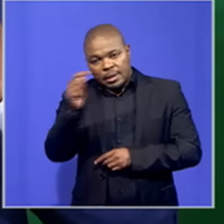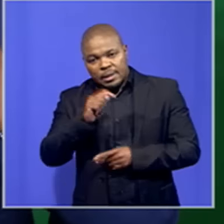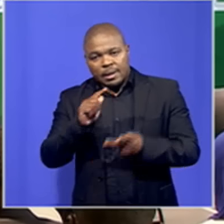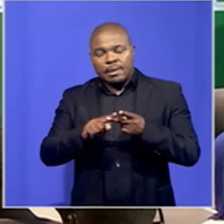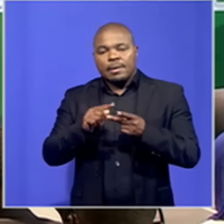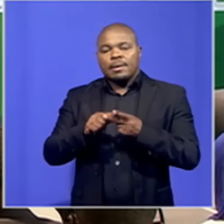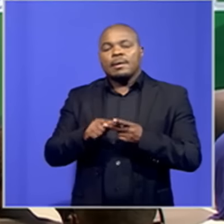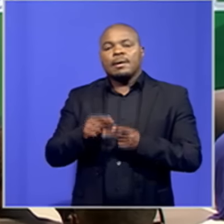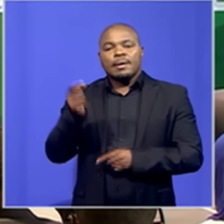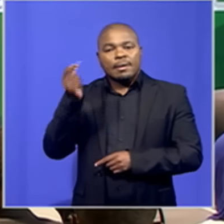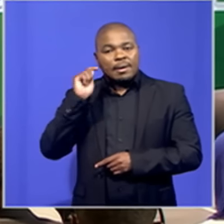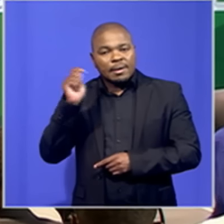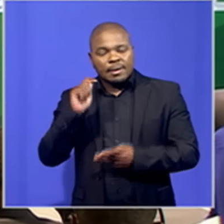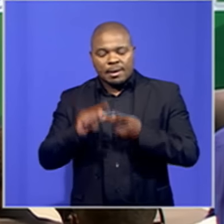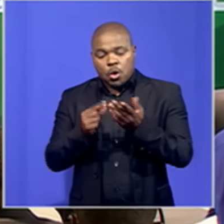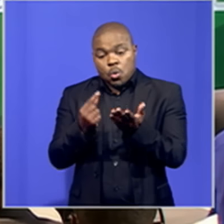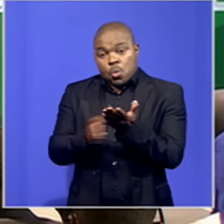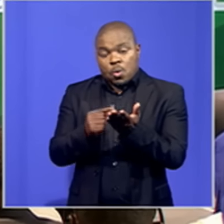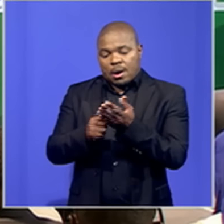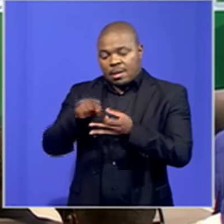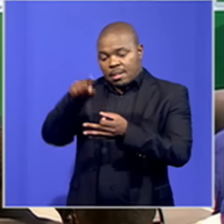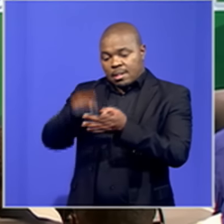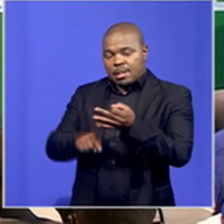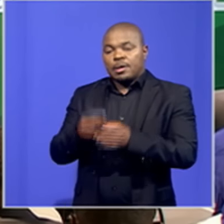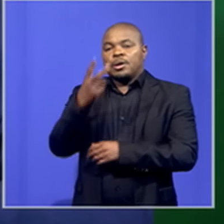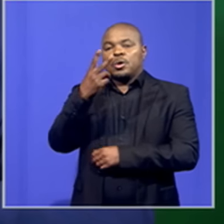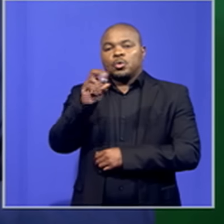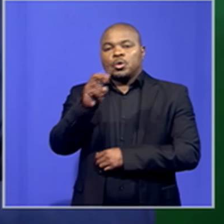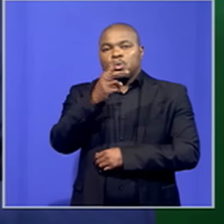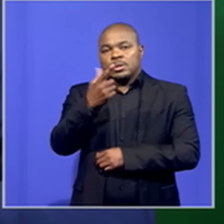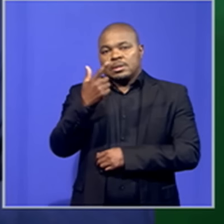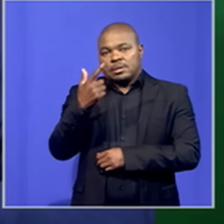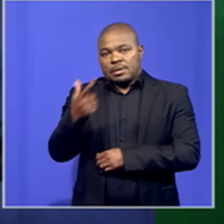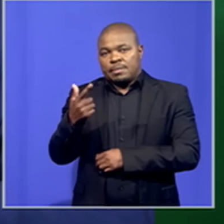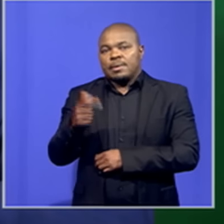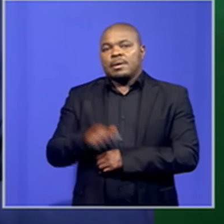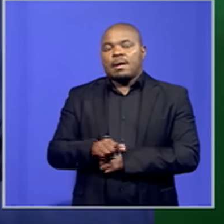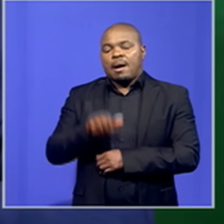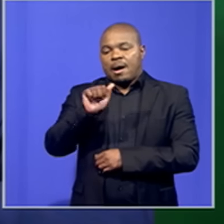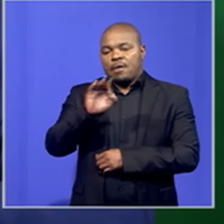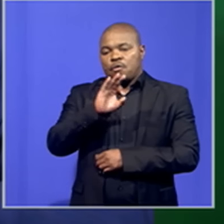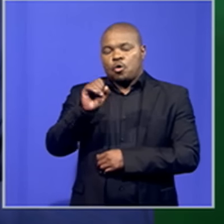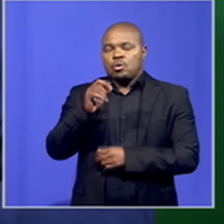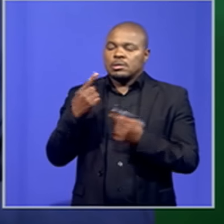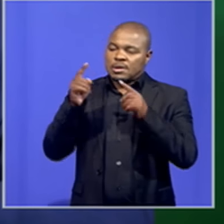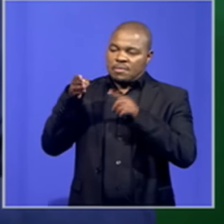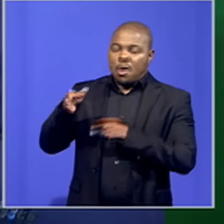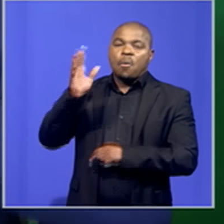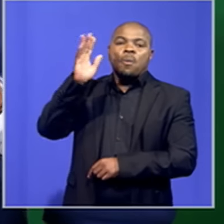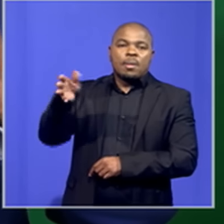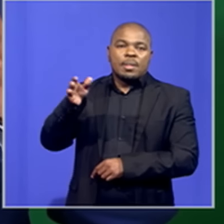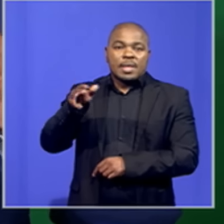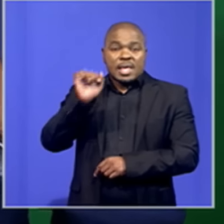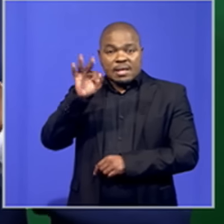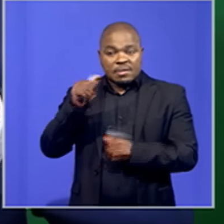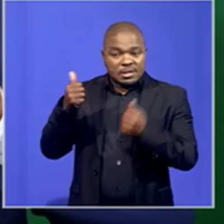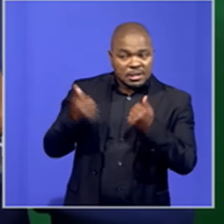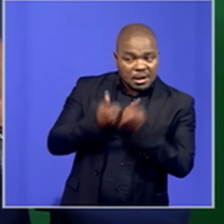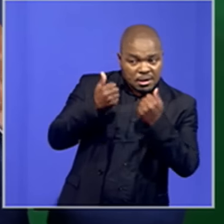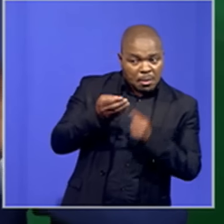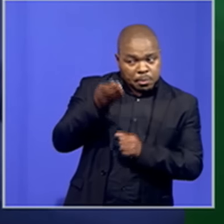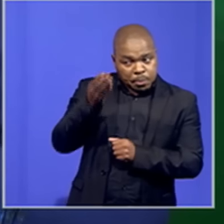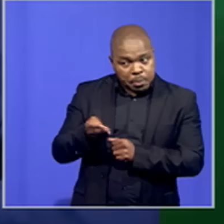ga mmogo le Uganda di tla tshwara 2027 Pamoja AFCON ka katlego le go nna le fa go na le dikgwetlho tse le